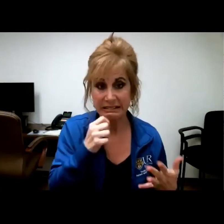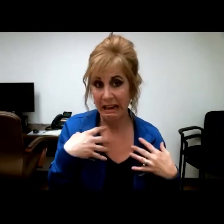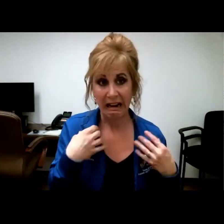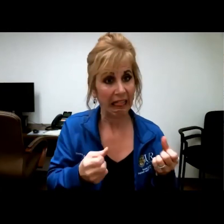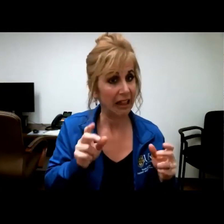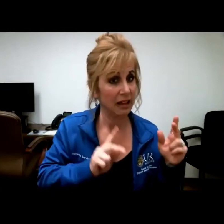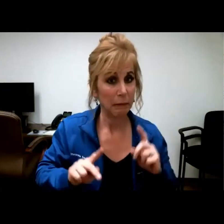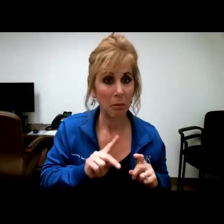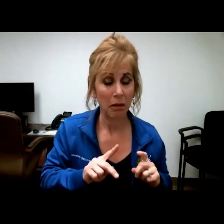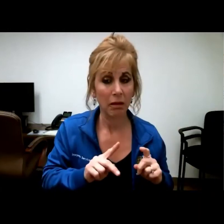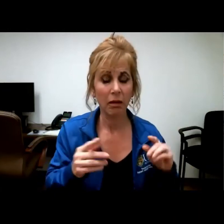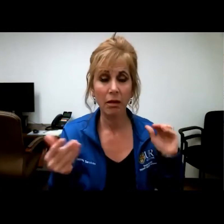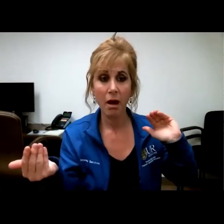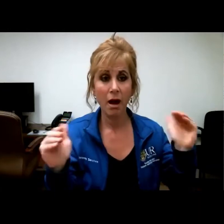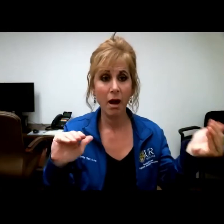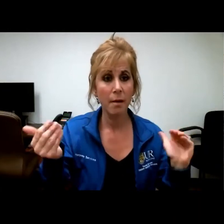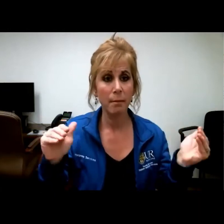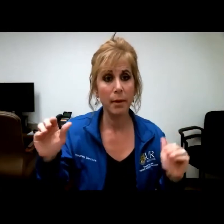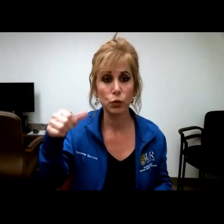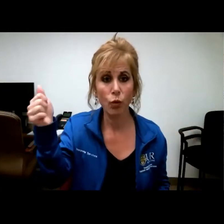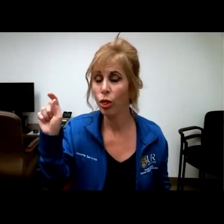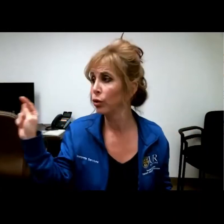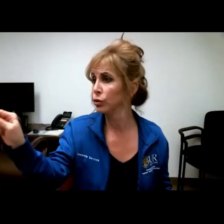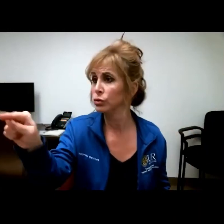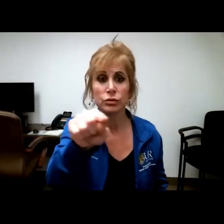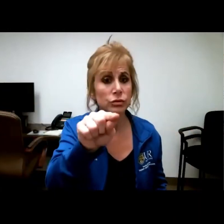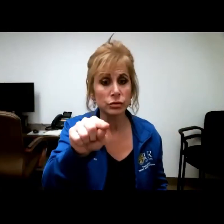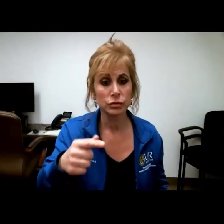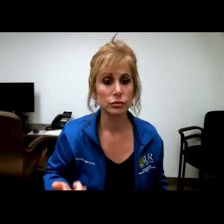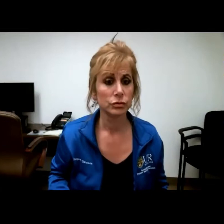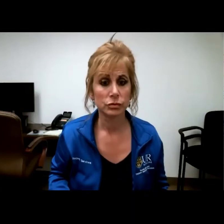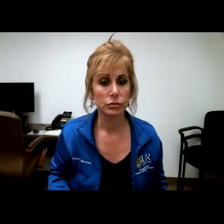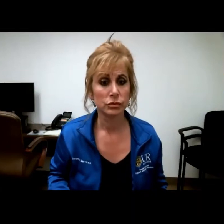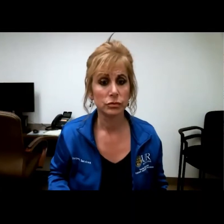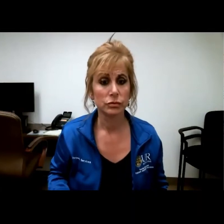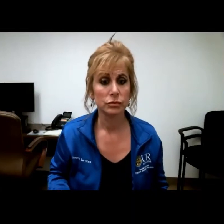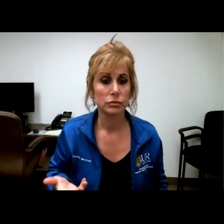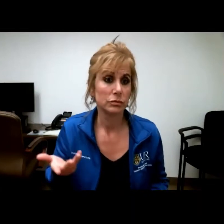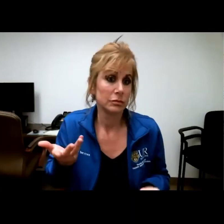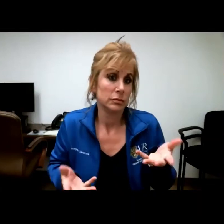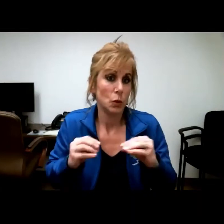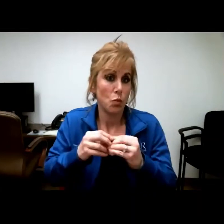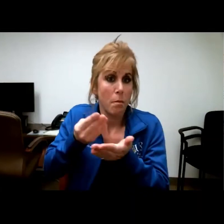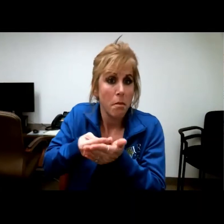as other people who don't share those social determinants of health. And in our